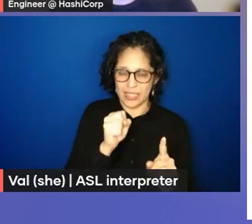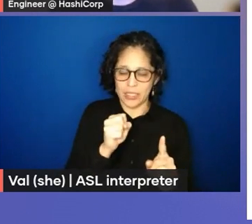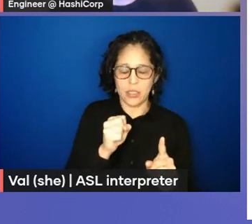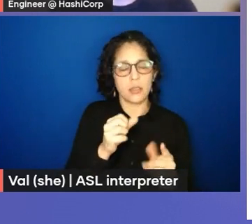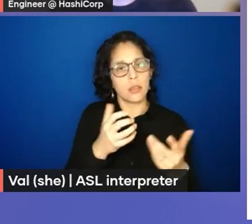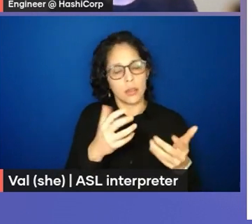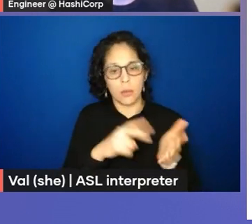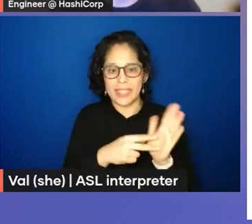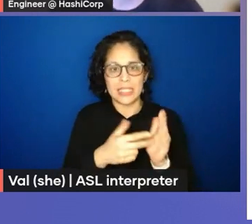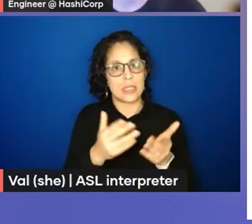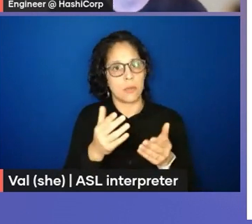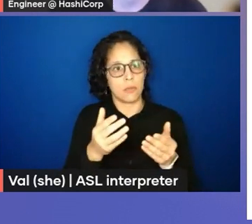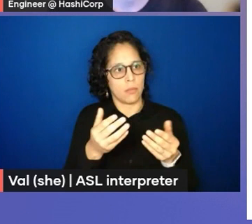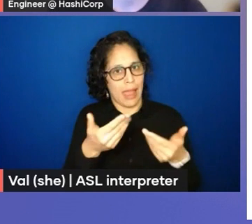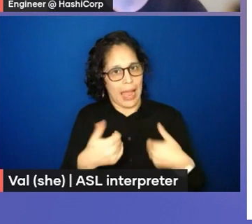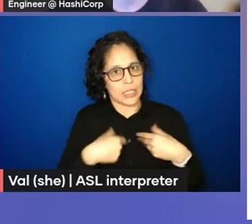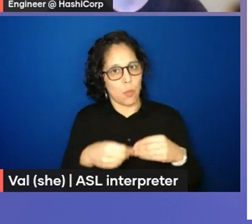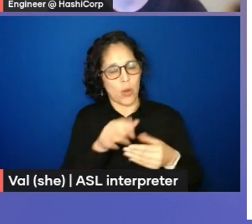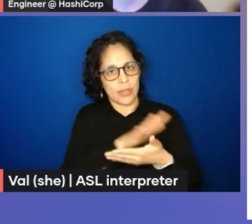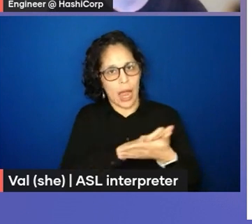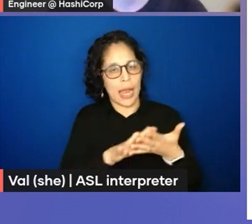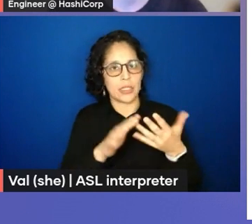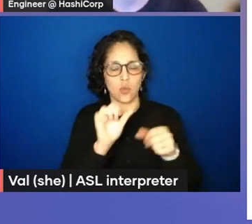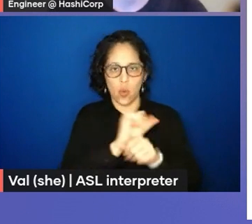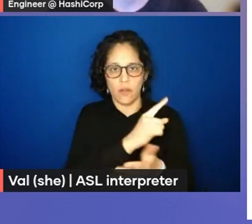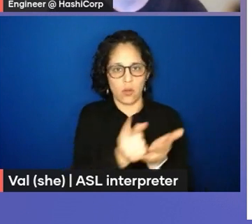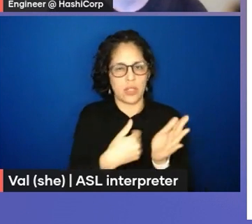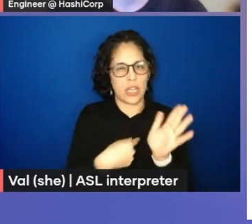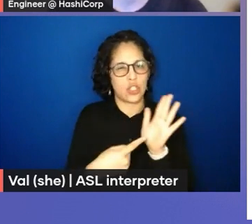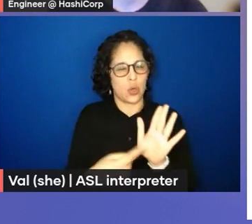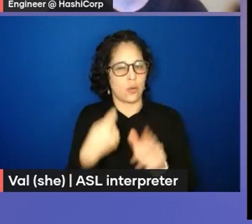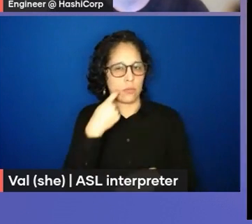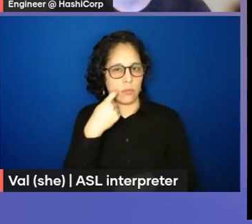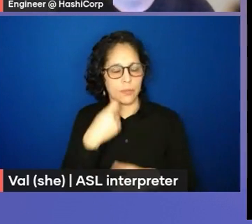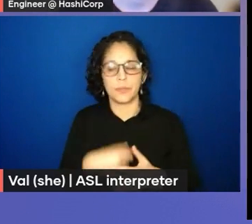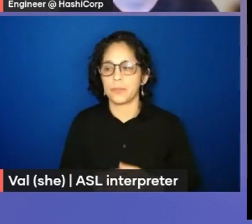nicer workflows that I was shown before.